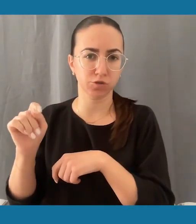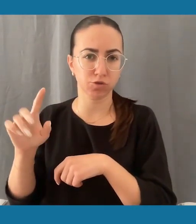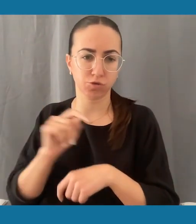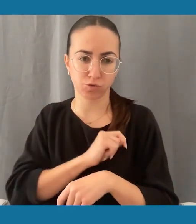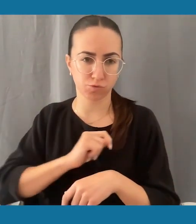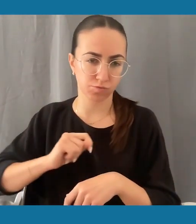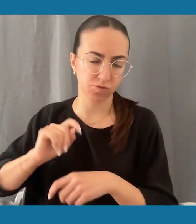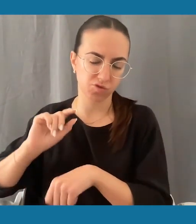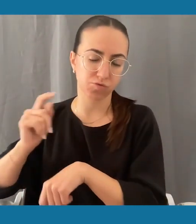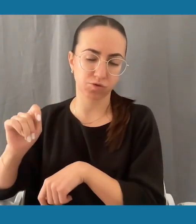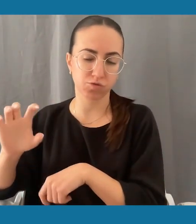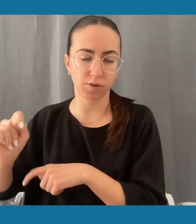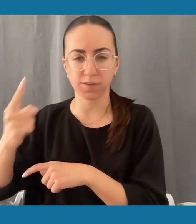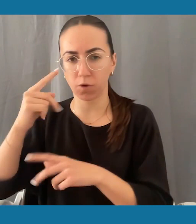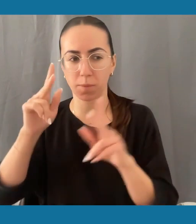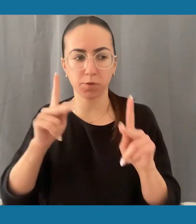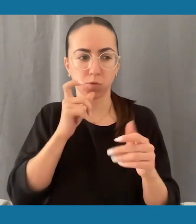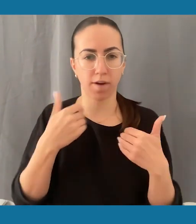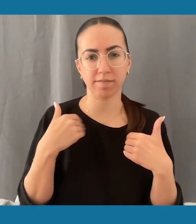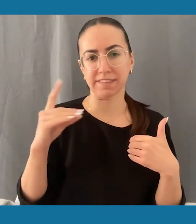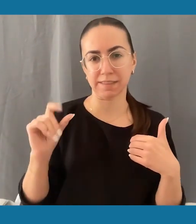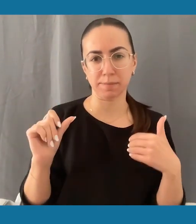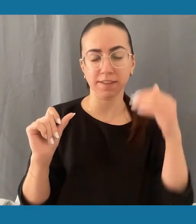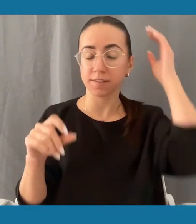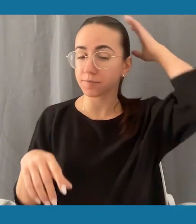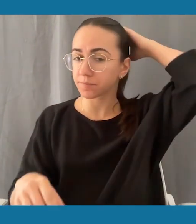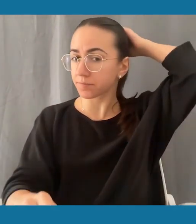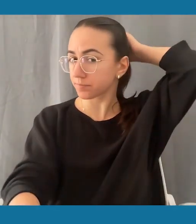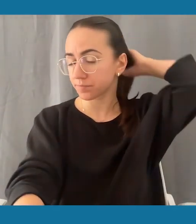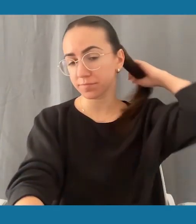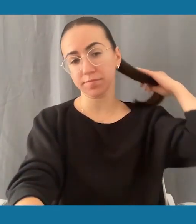disabled individual. And